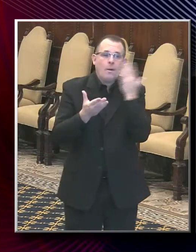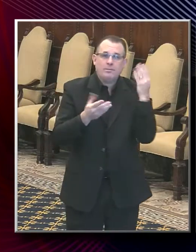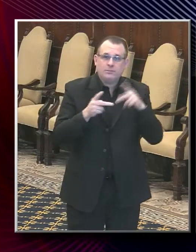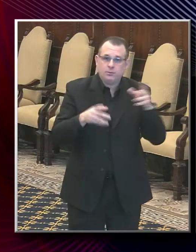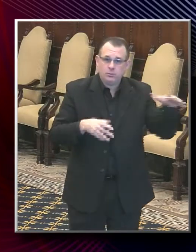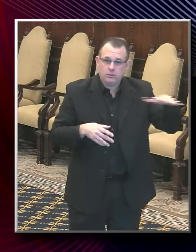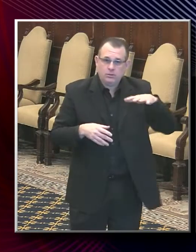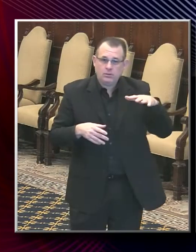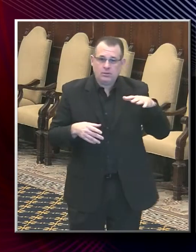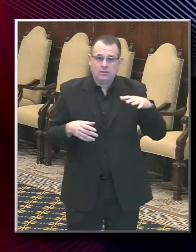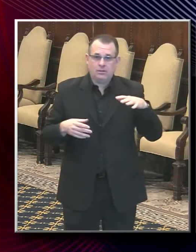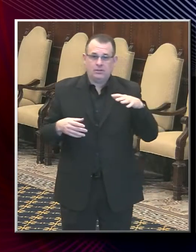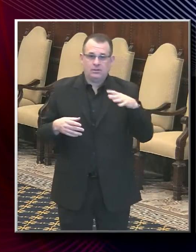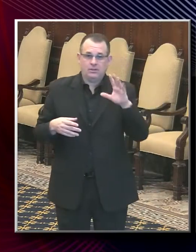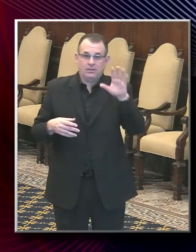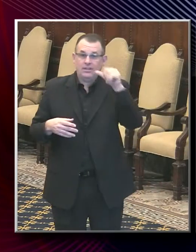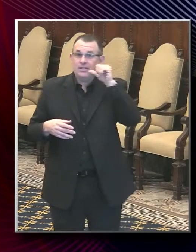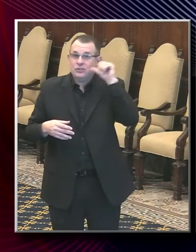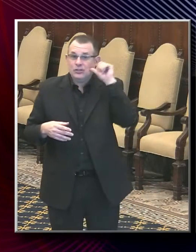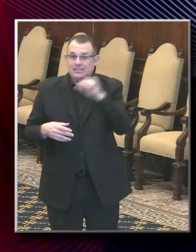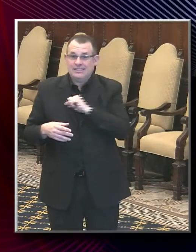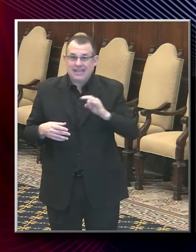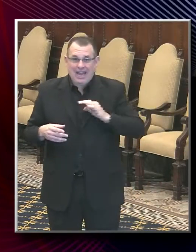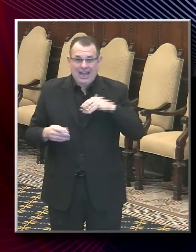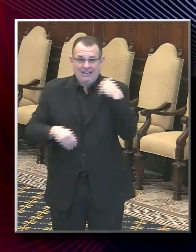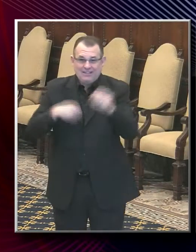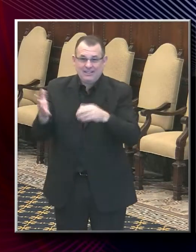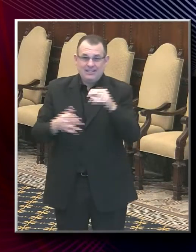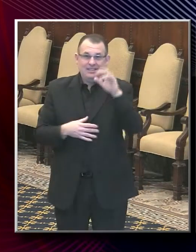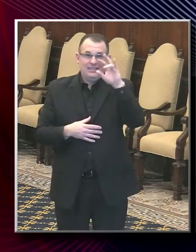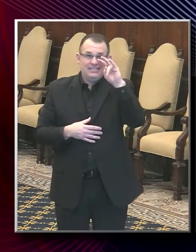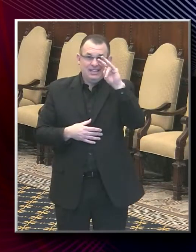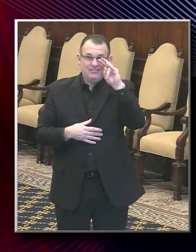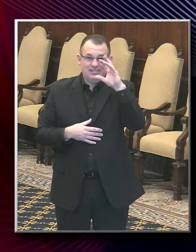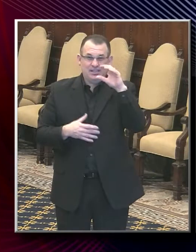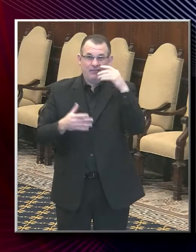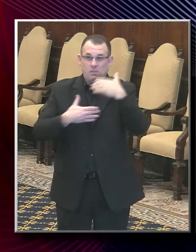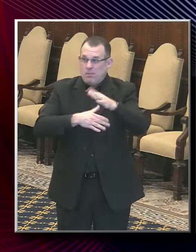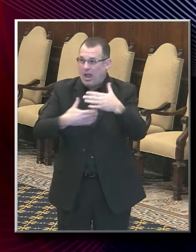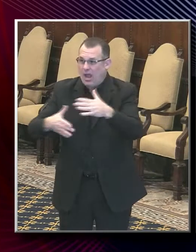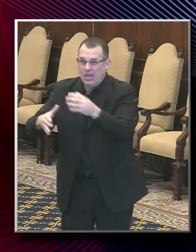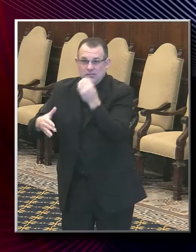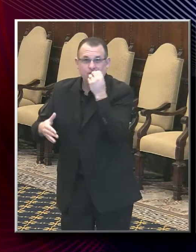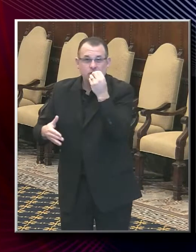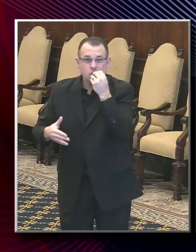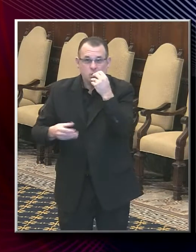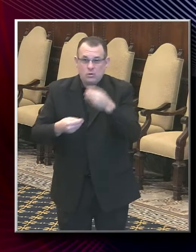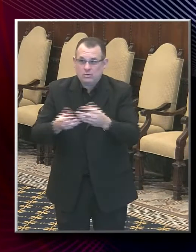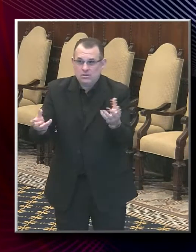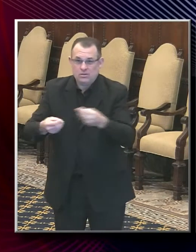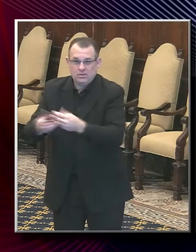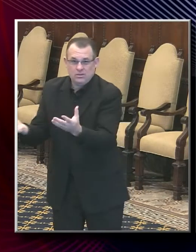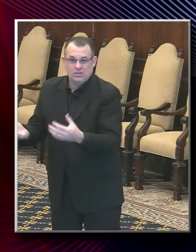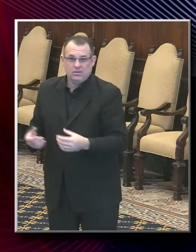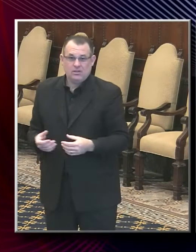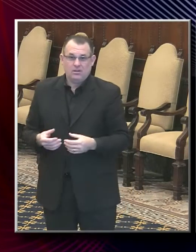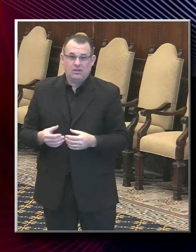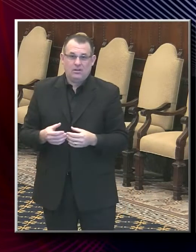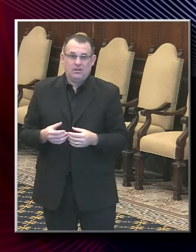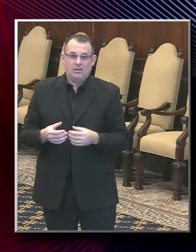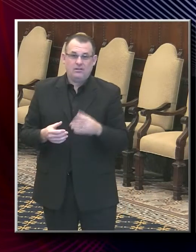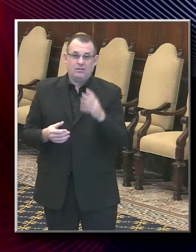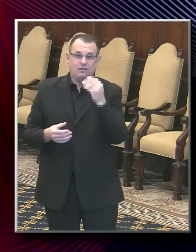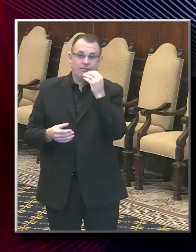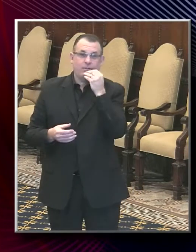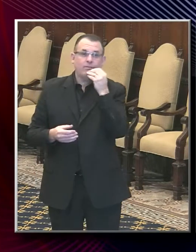personnel transported and unloaded 17 pallets of food consisting of 20,000 meals that will go to our neighbors that are